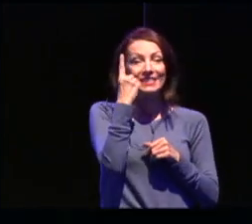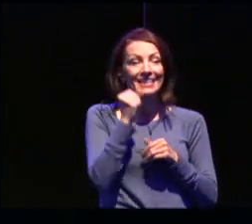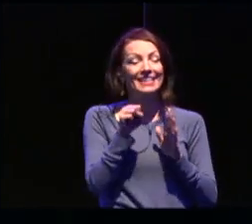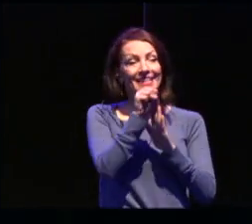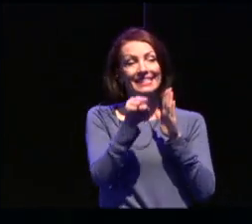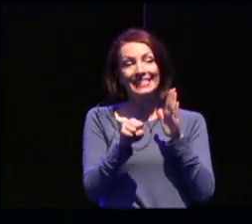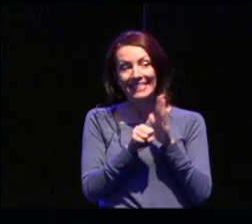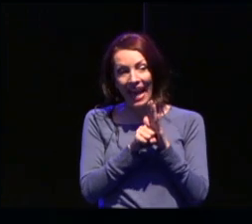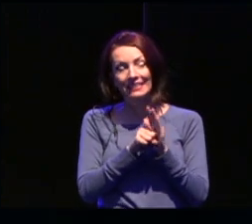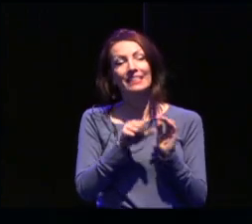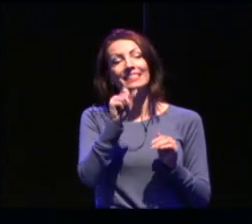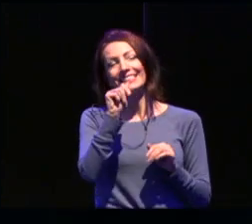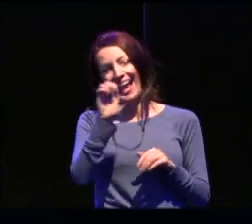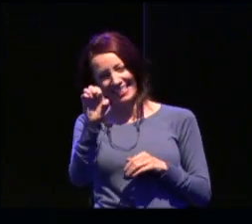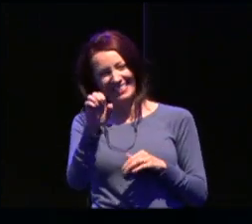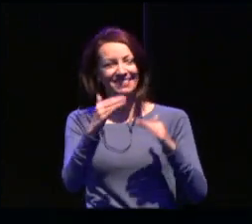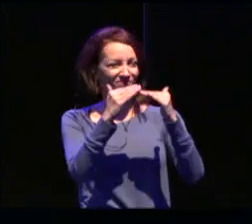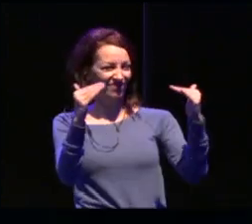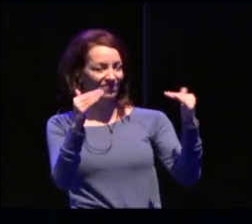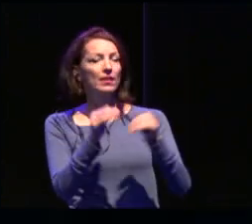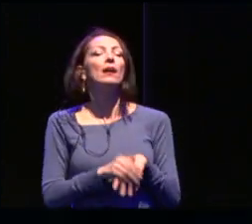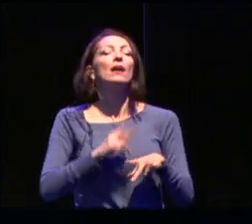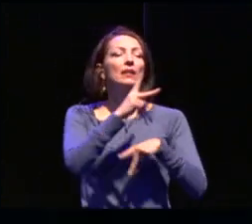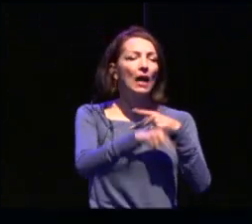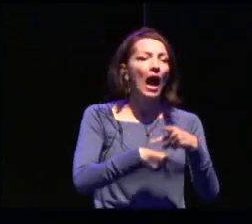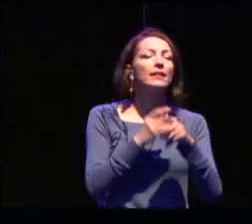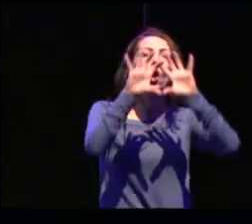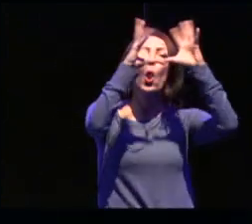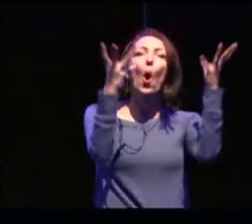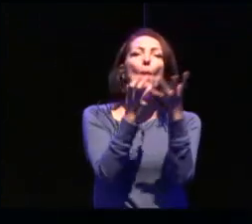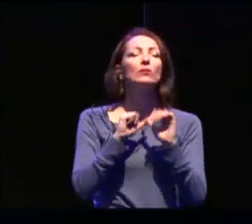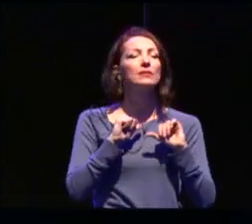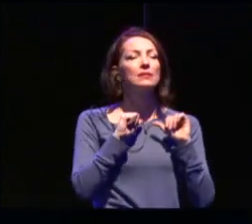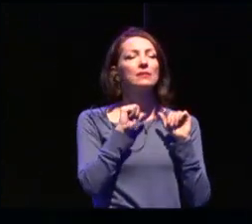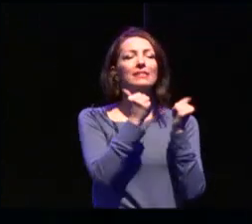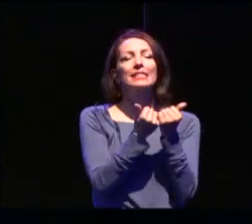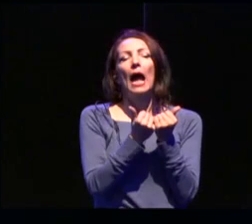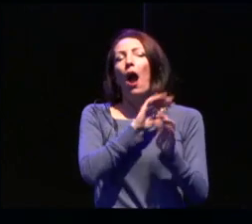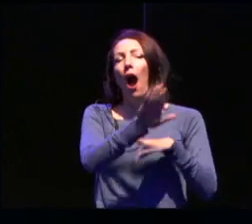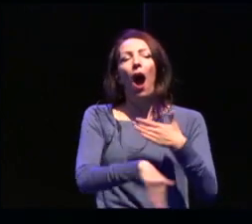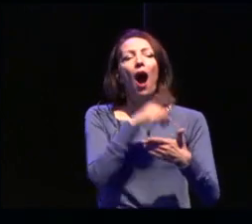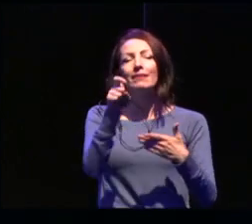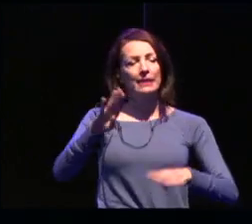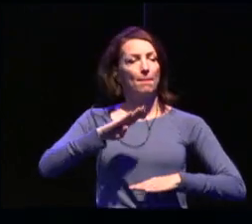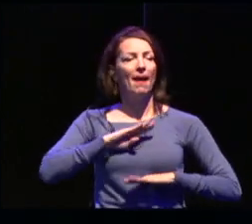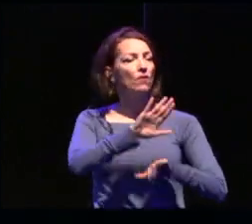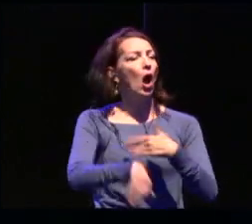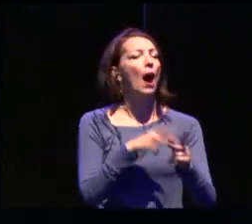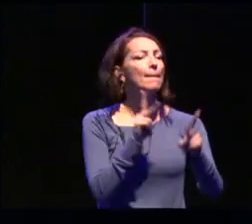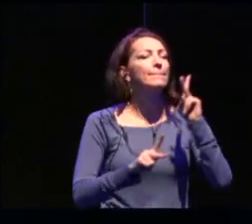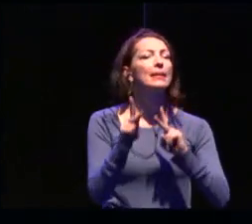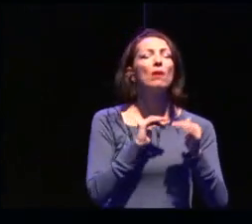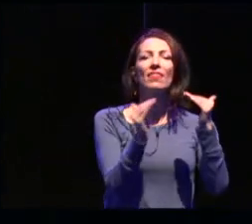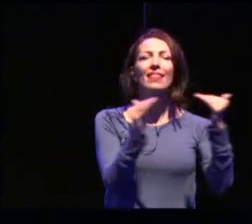beloved community, the state, kind to just global society, the state, all needs met for all people, the state,